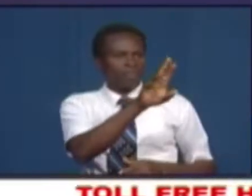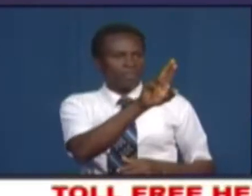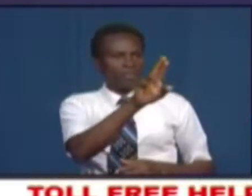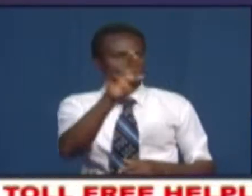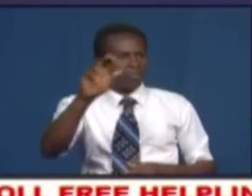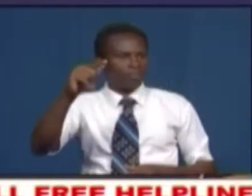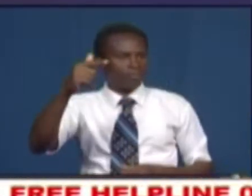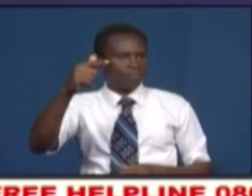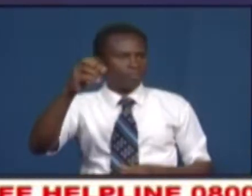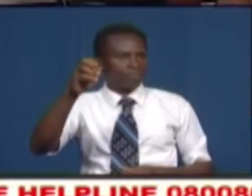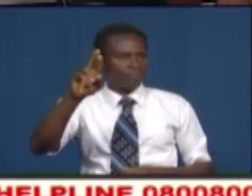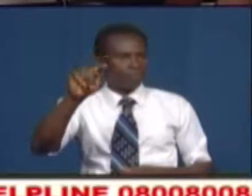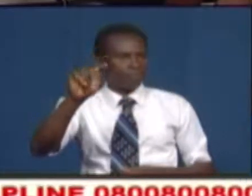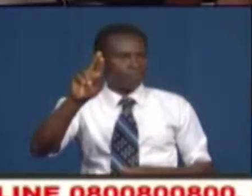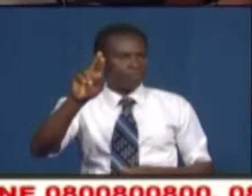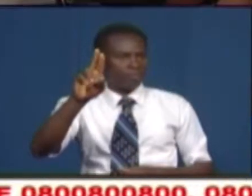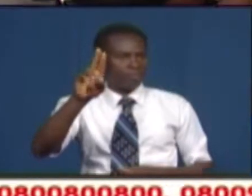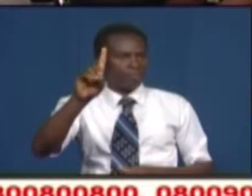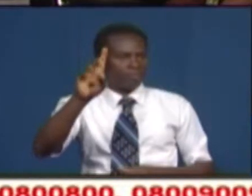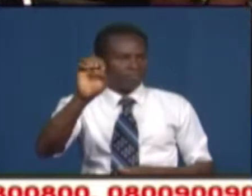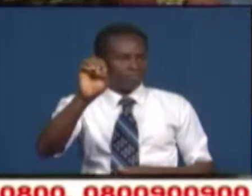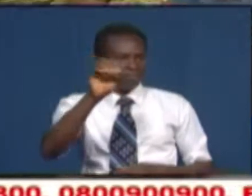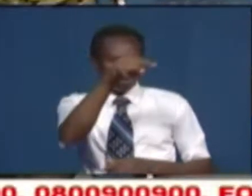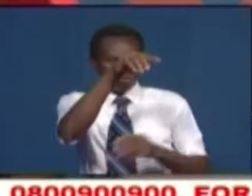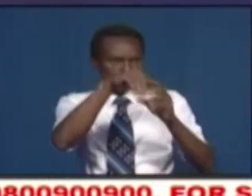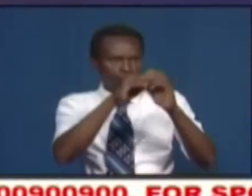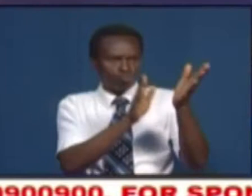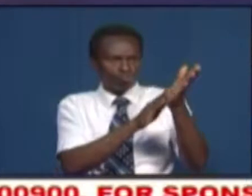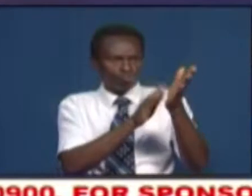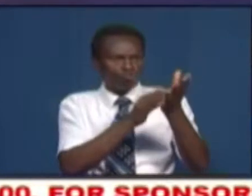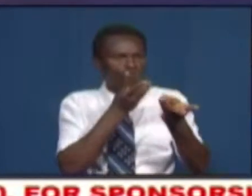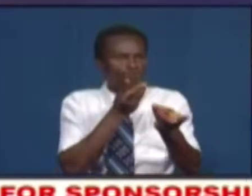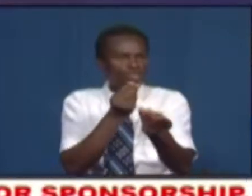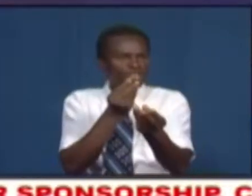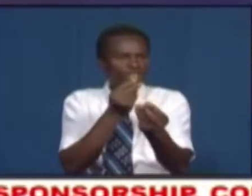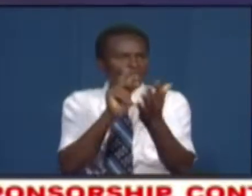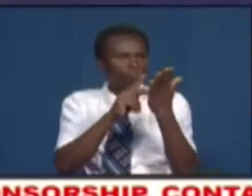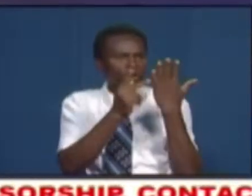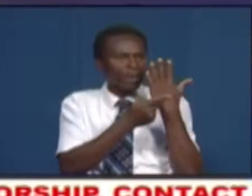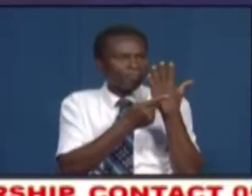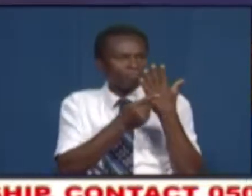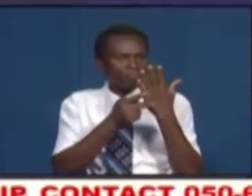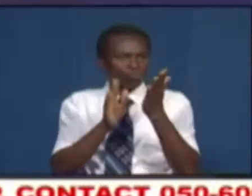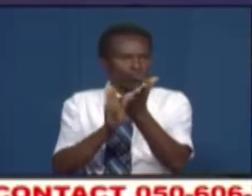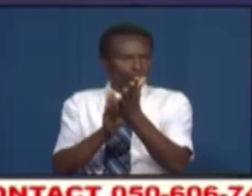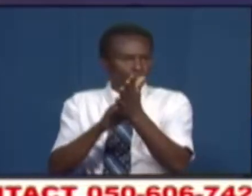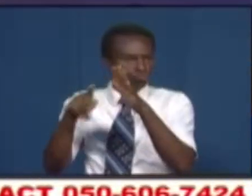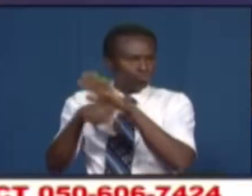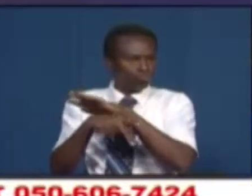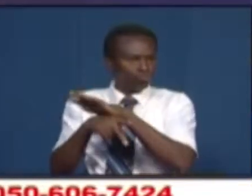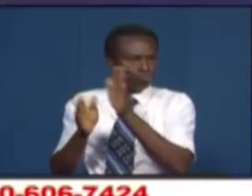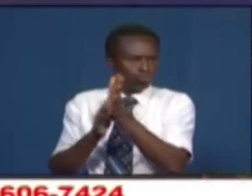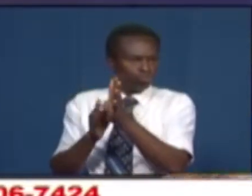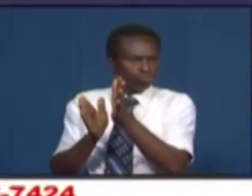work, within the school feeding program, how critical is, you know, ensuring adolescent nutrition? Because from what Tani